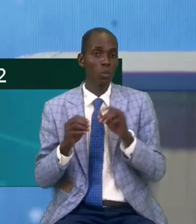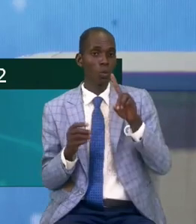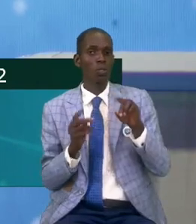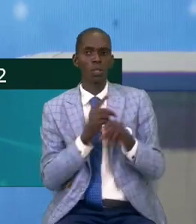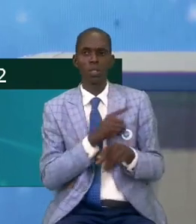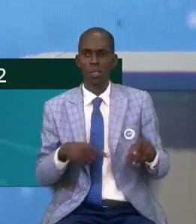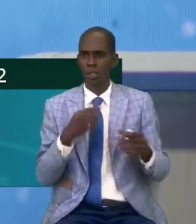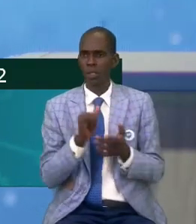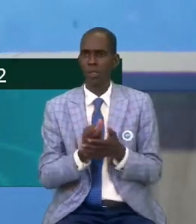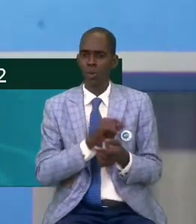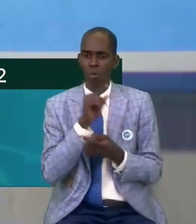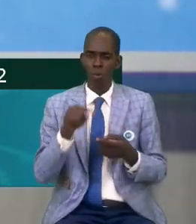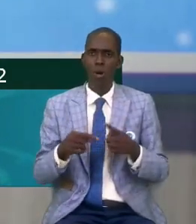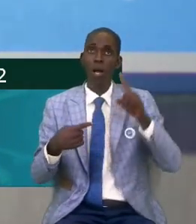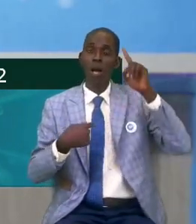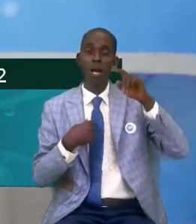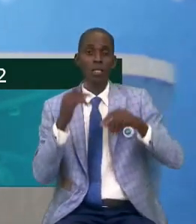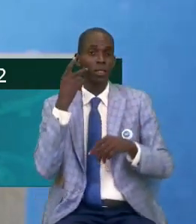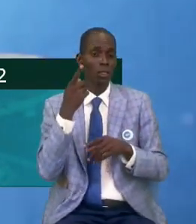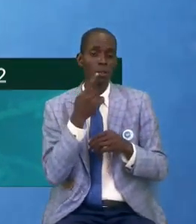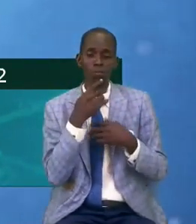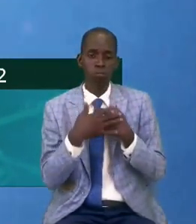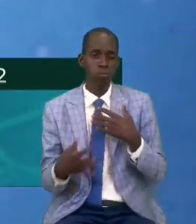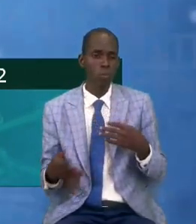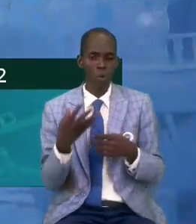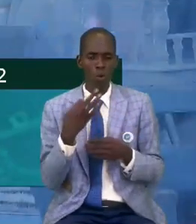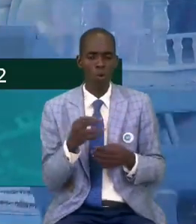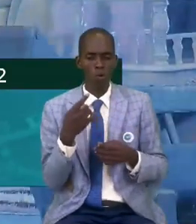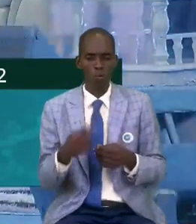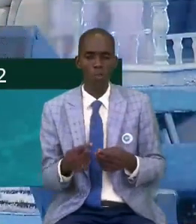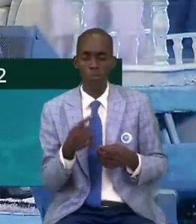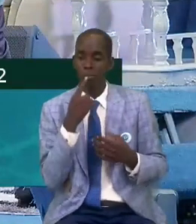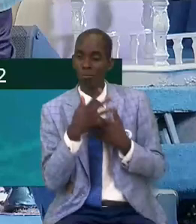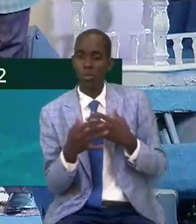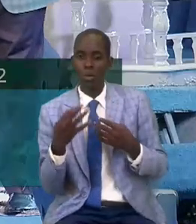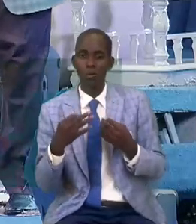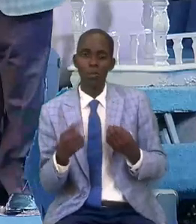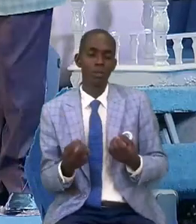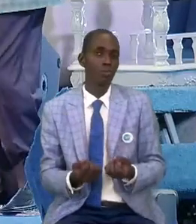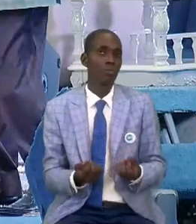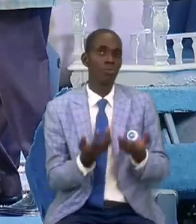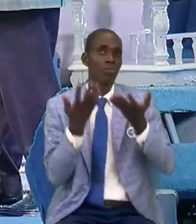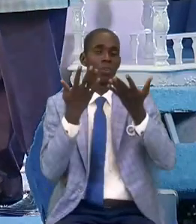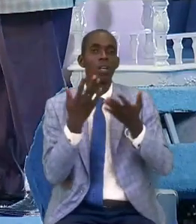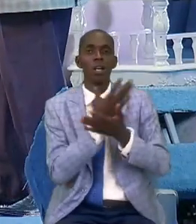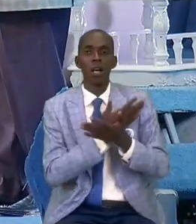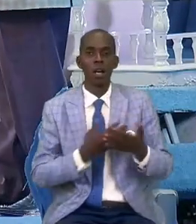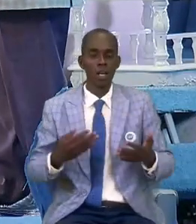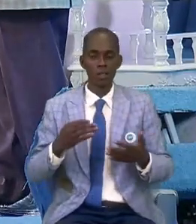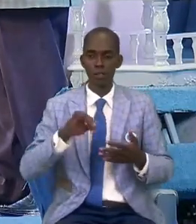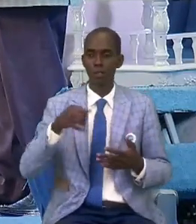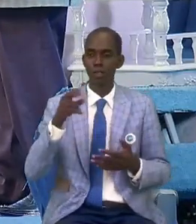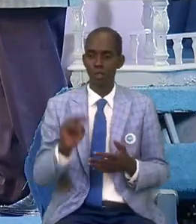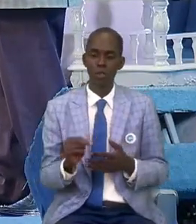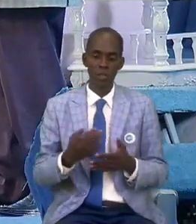of the Lamb. And John said, the next day, John saw Jesus coming and he said, behold, the